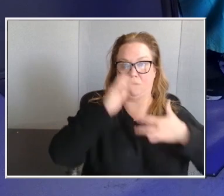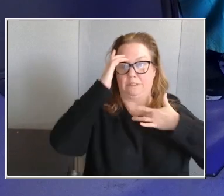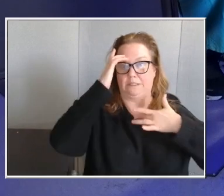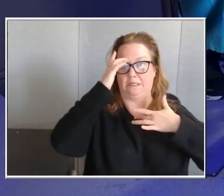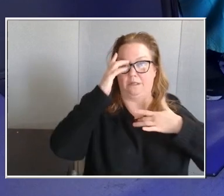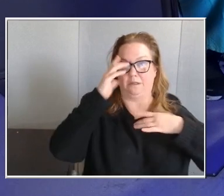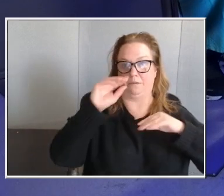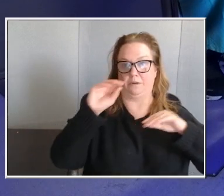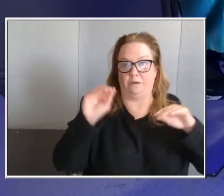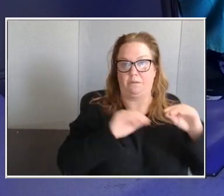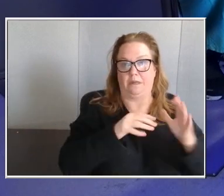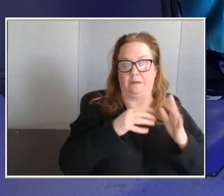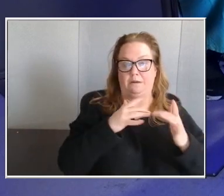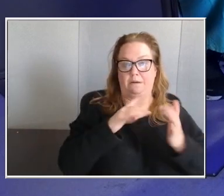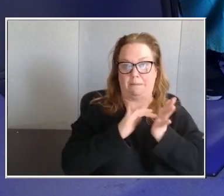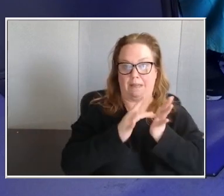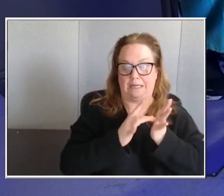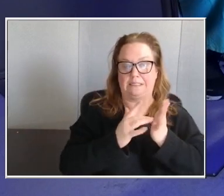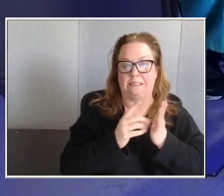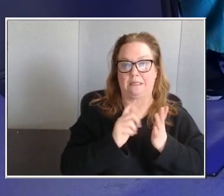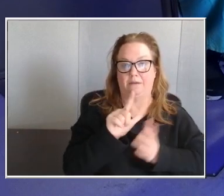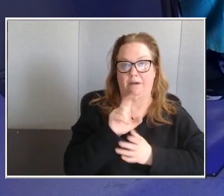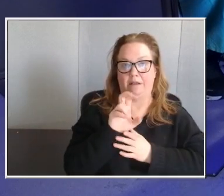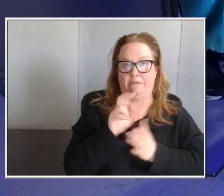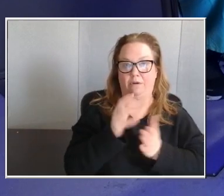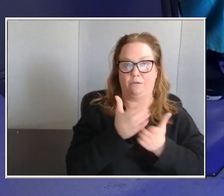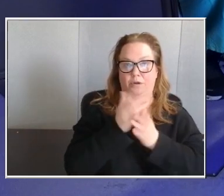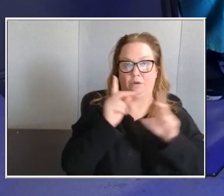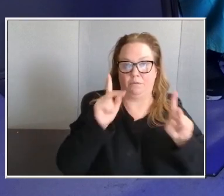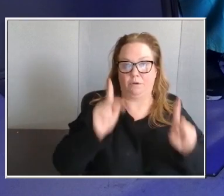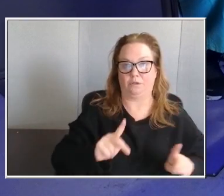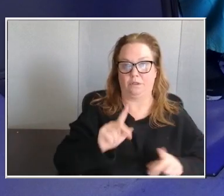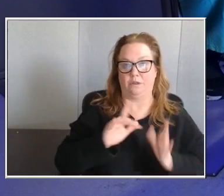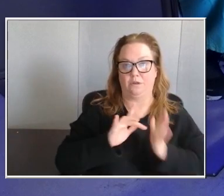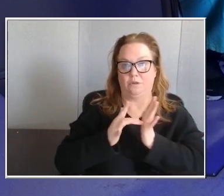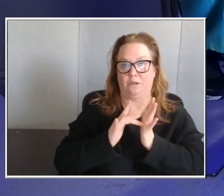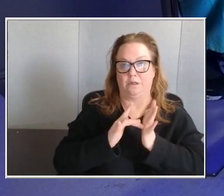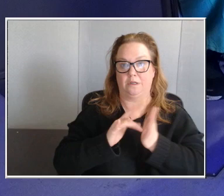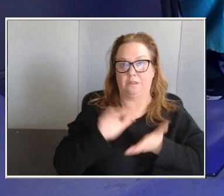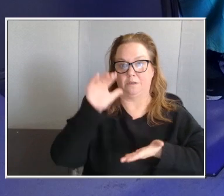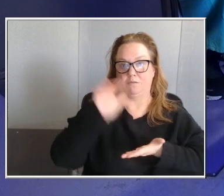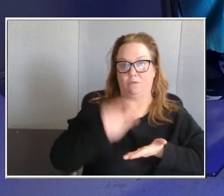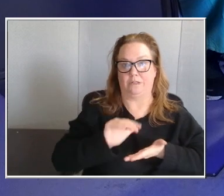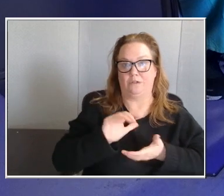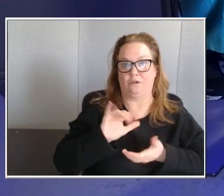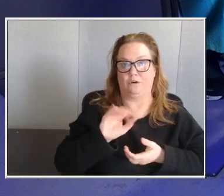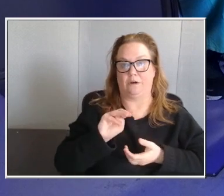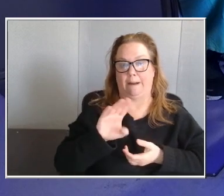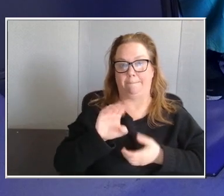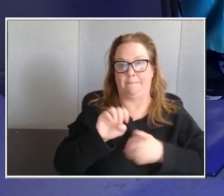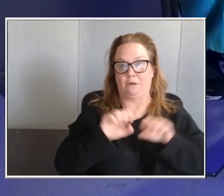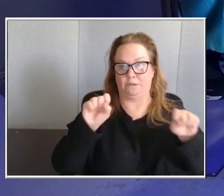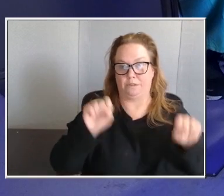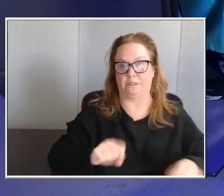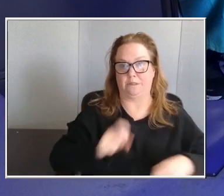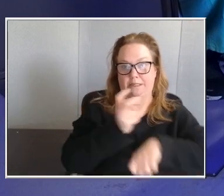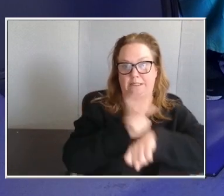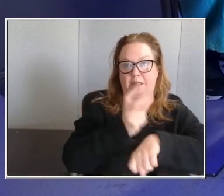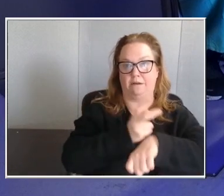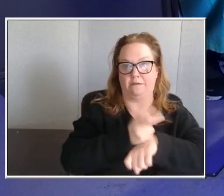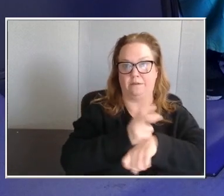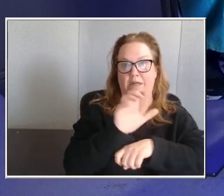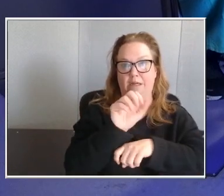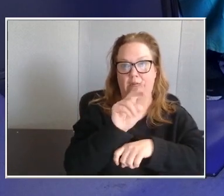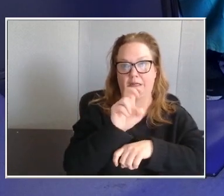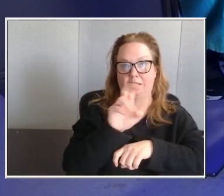on immunosuppressants, even if you donate the liver to a new person, those drugs to suppress the immune system, man, there's a good chance that cancer could return,